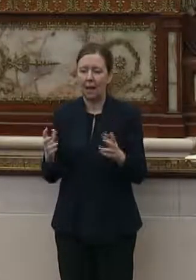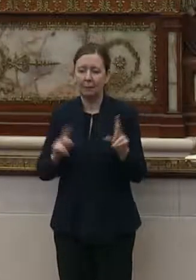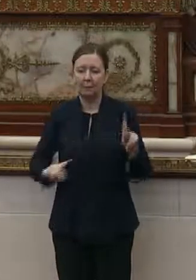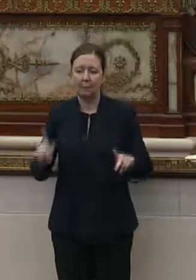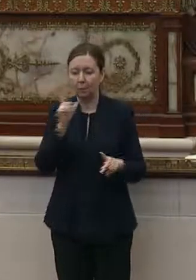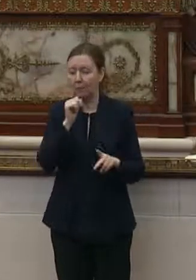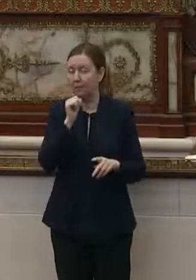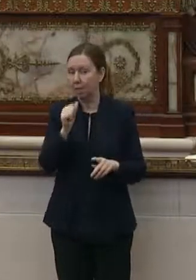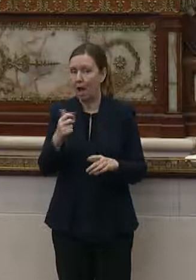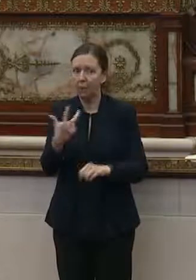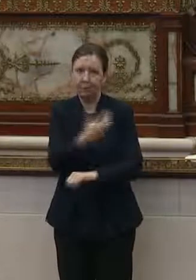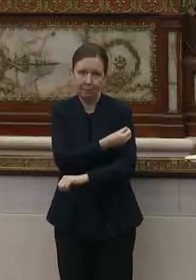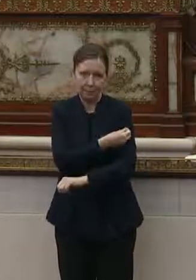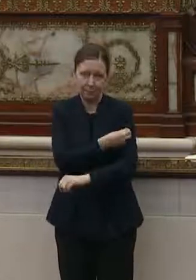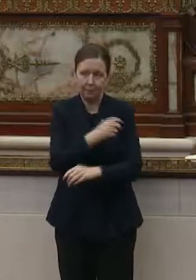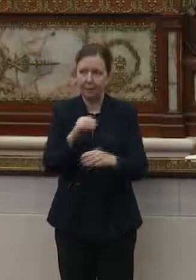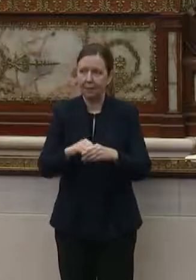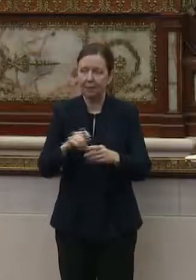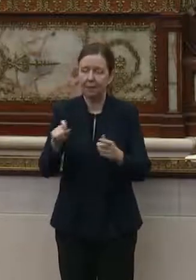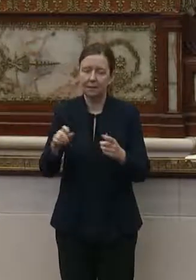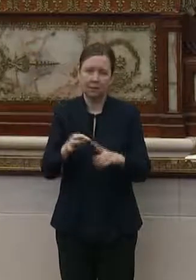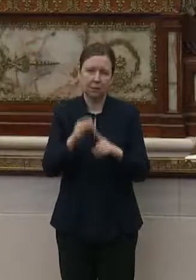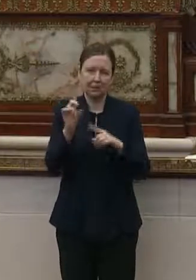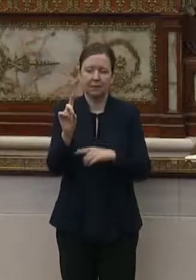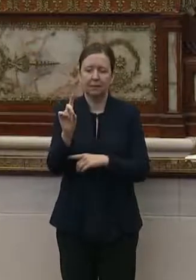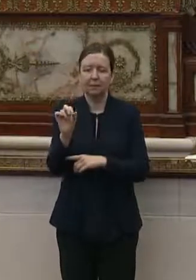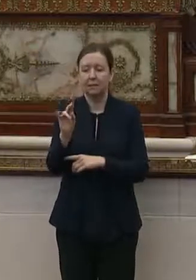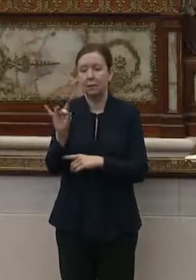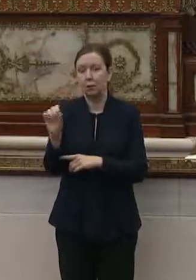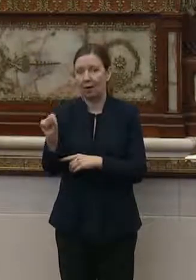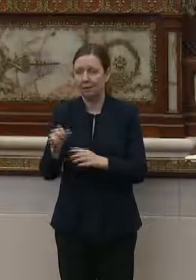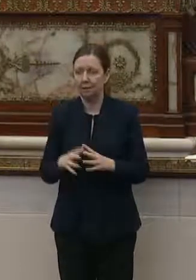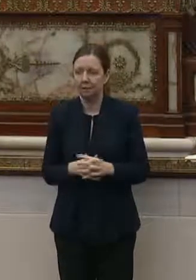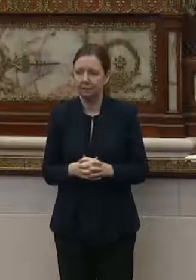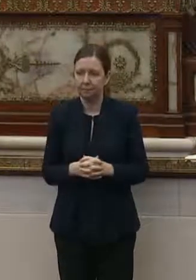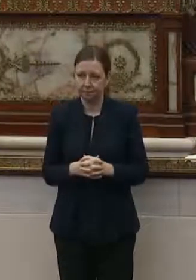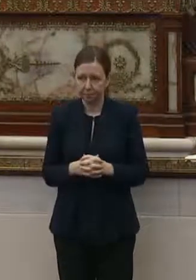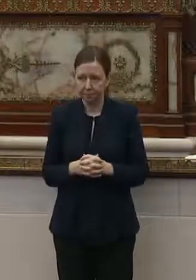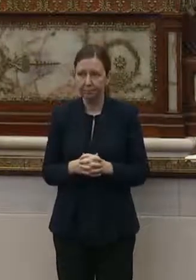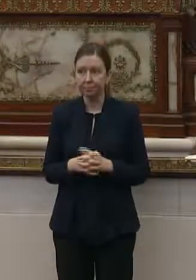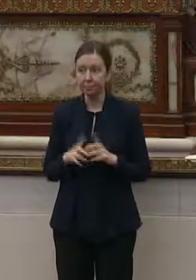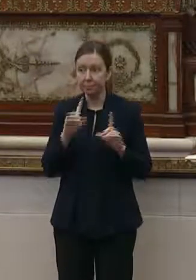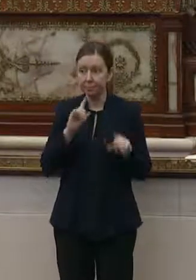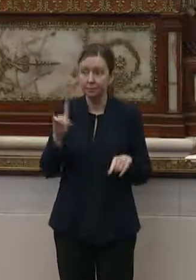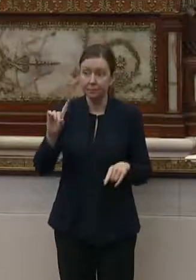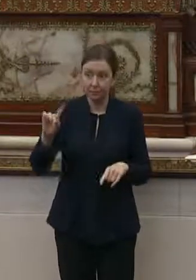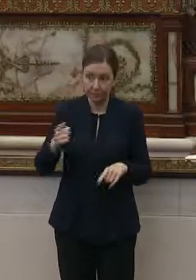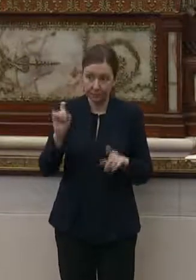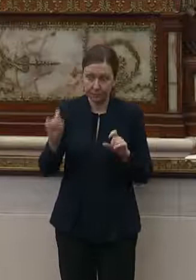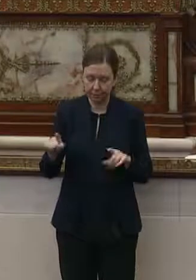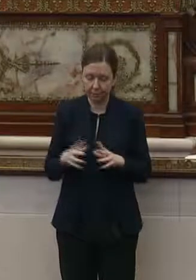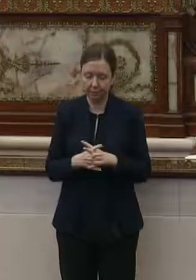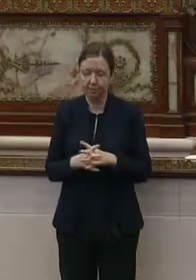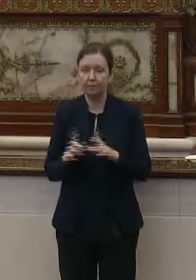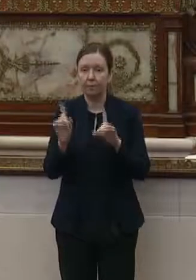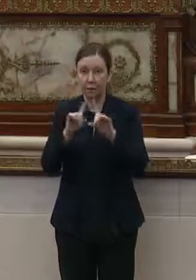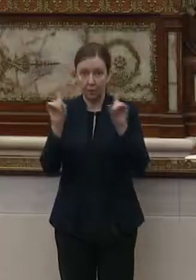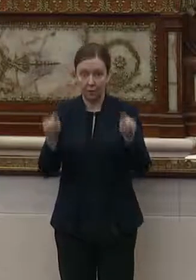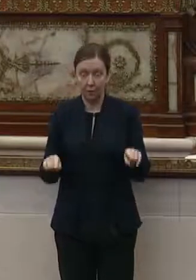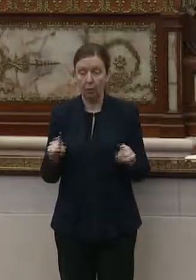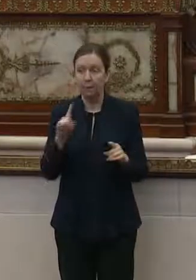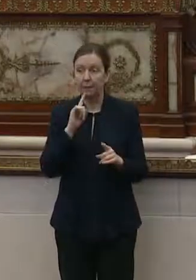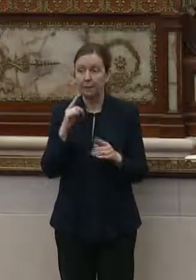who have not been vaccinated in certain demographics? So to answer your first question, the form